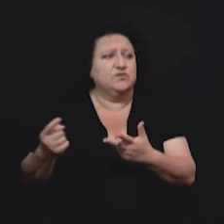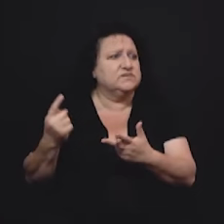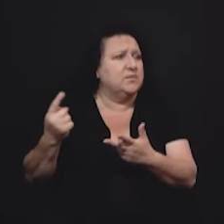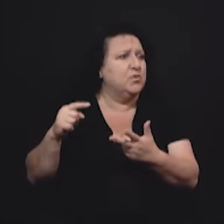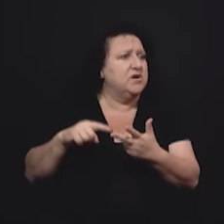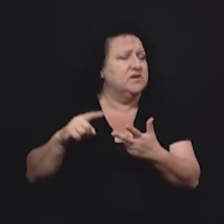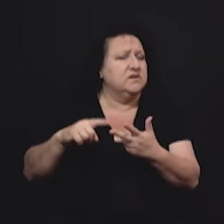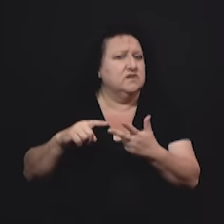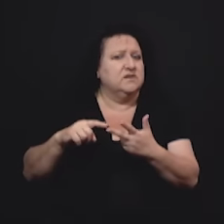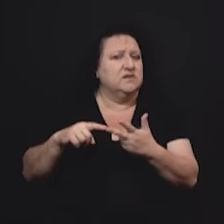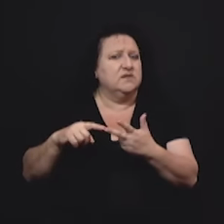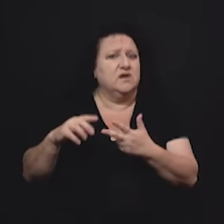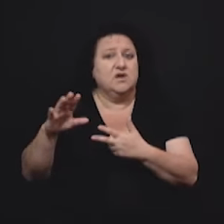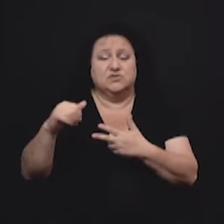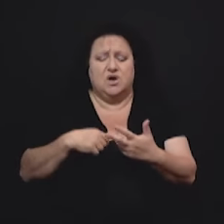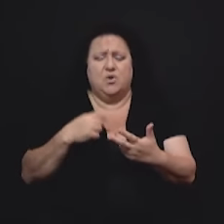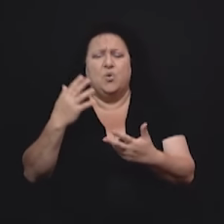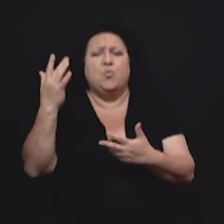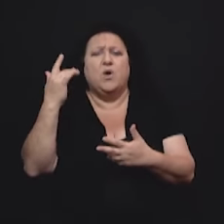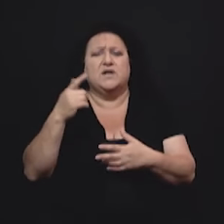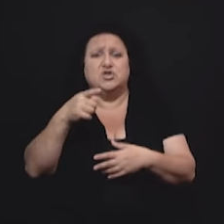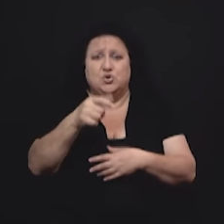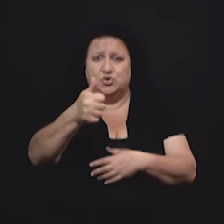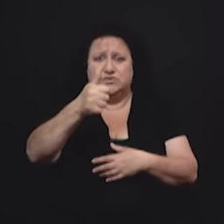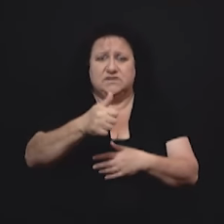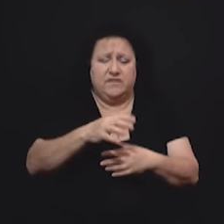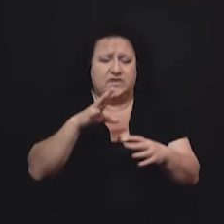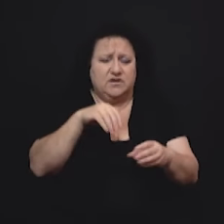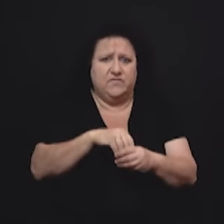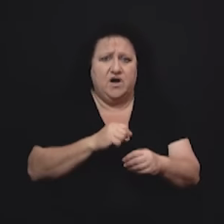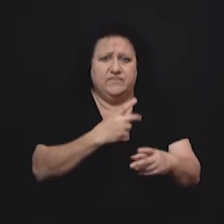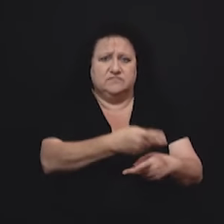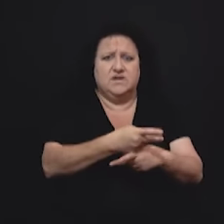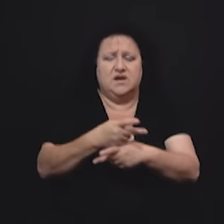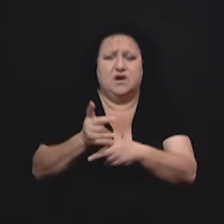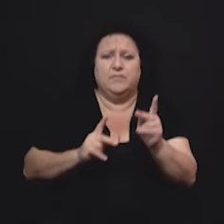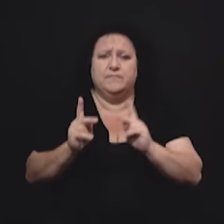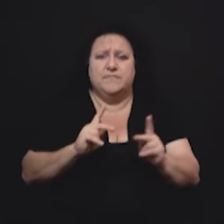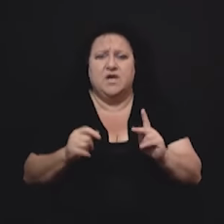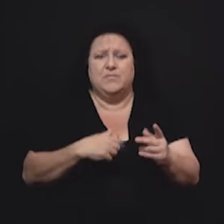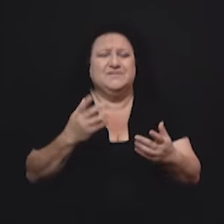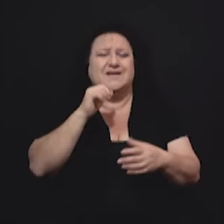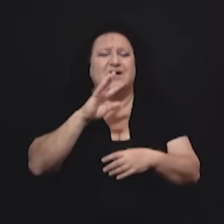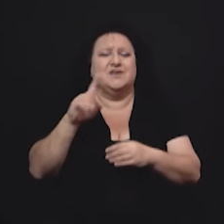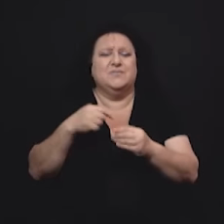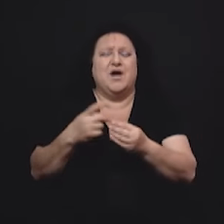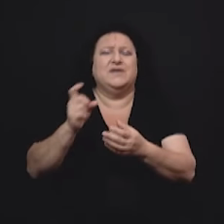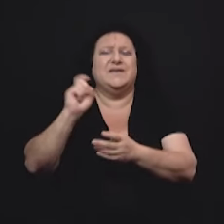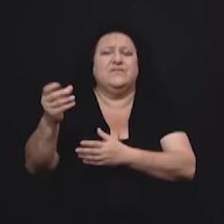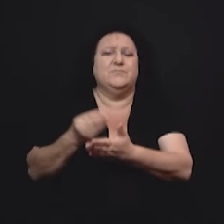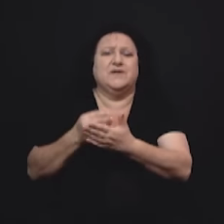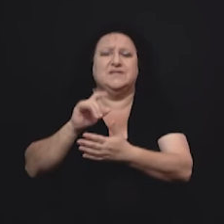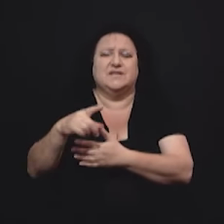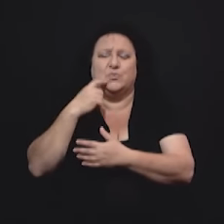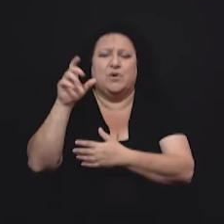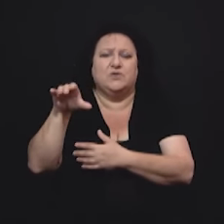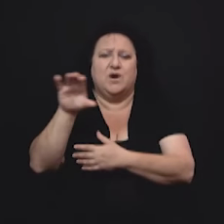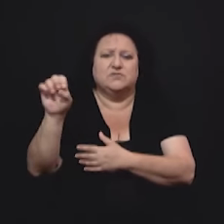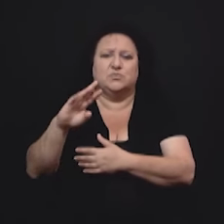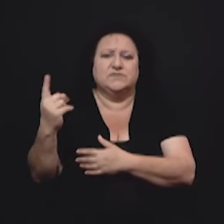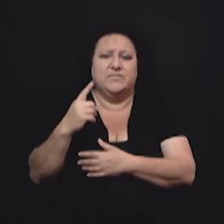are called to do. This is who we are called to be. It was simple church. They were willing to sacrifice for each other.